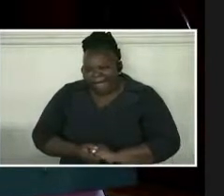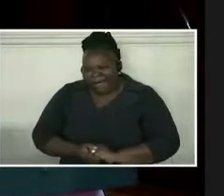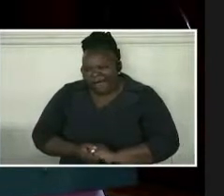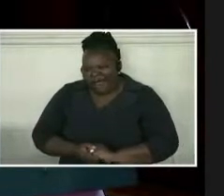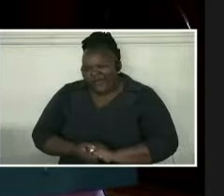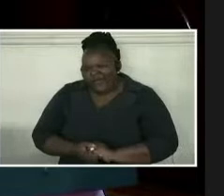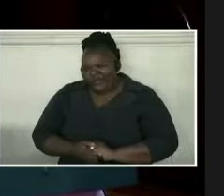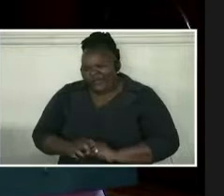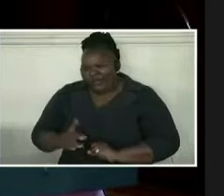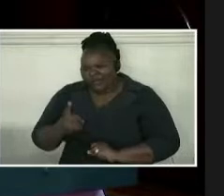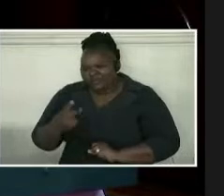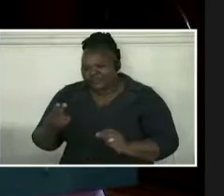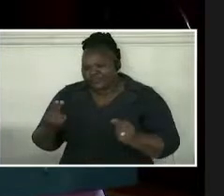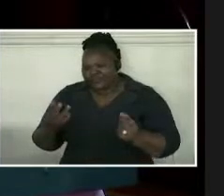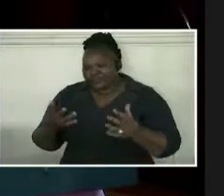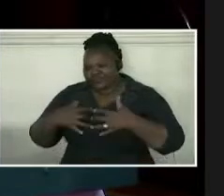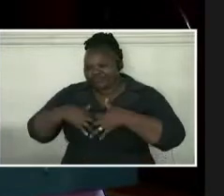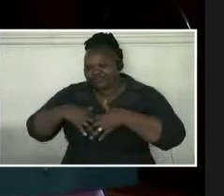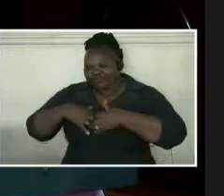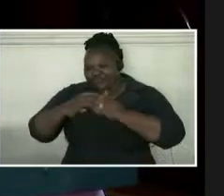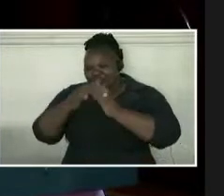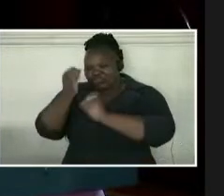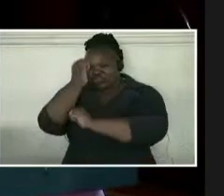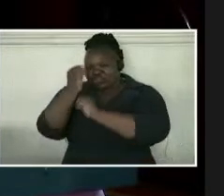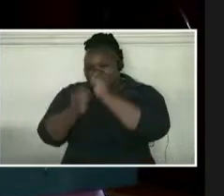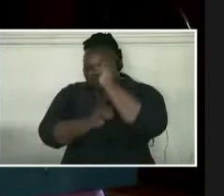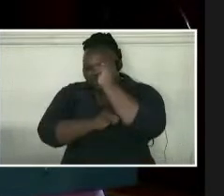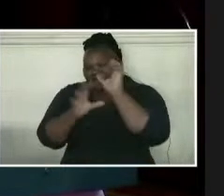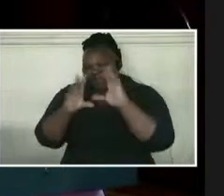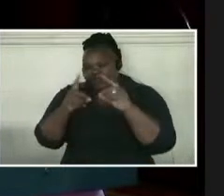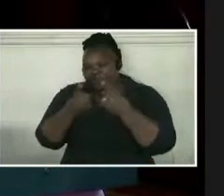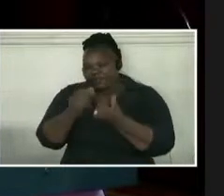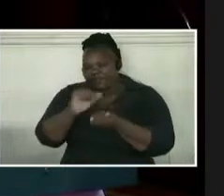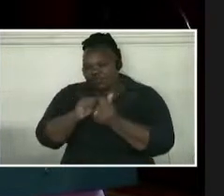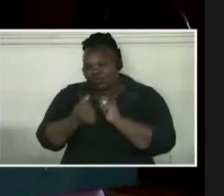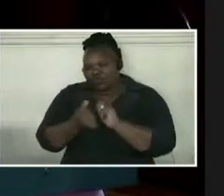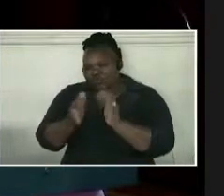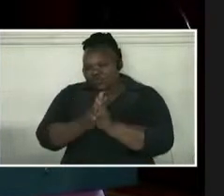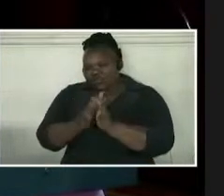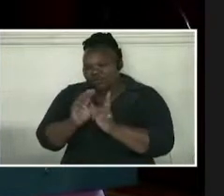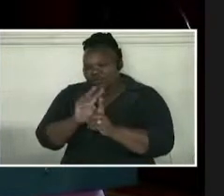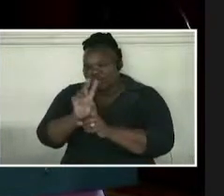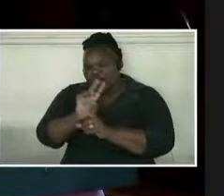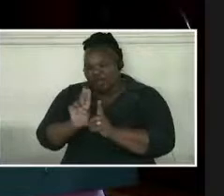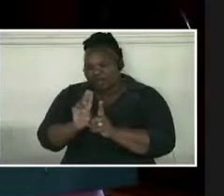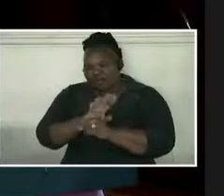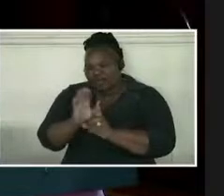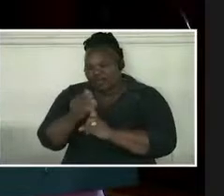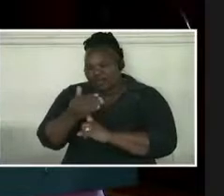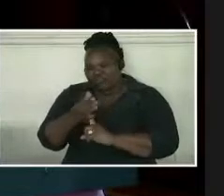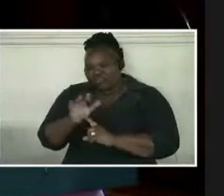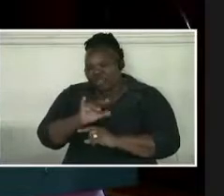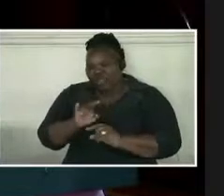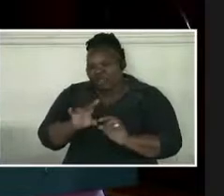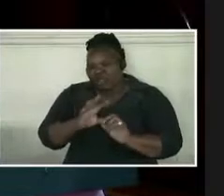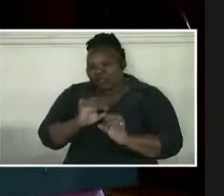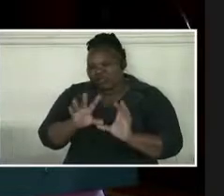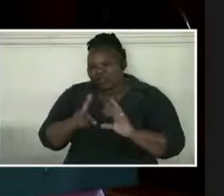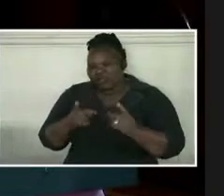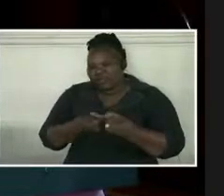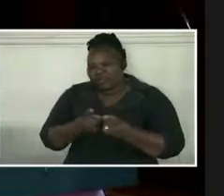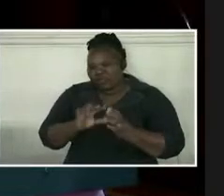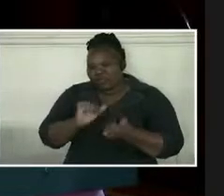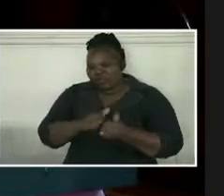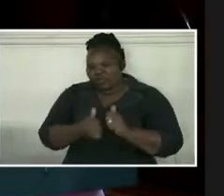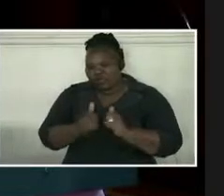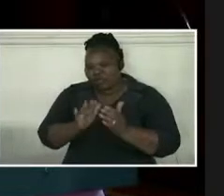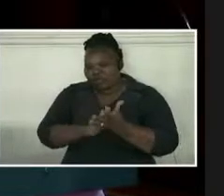new organizational structure of of department of sports arts and culture and its effect on the department of